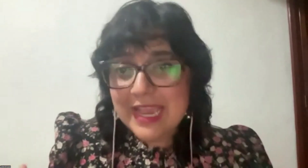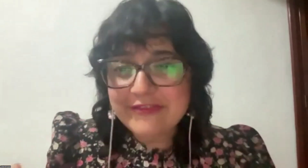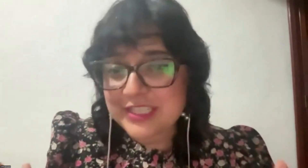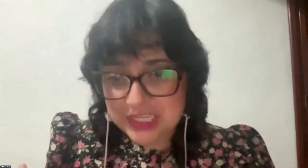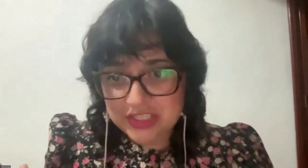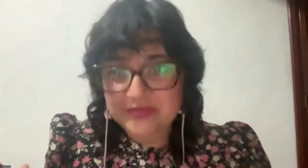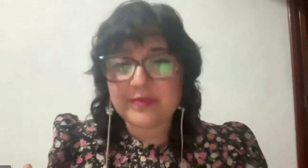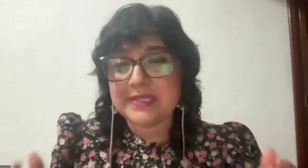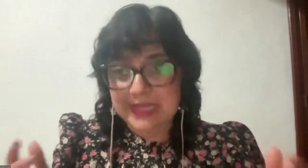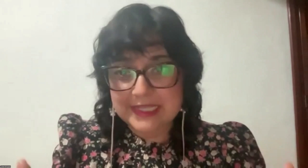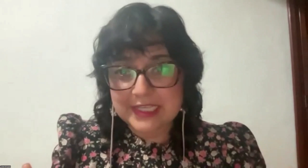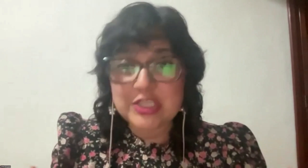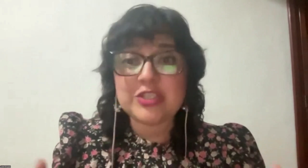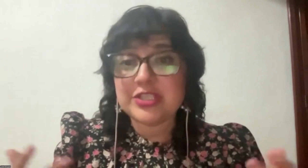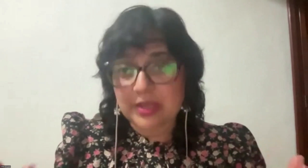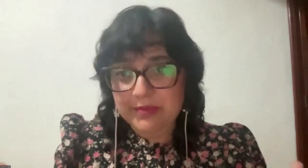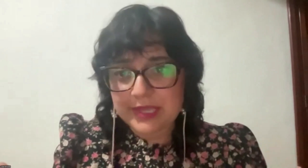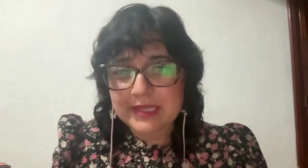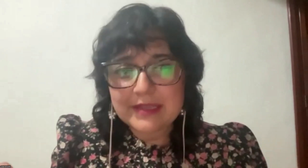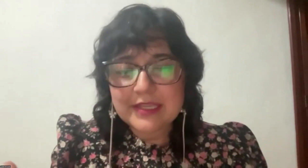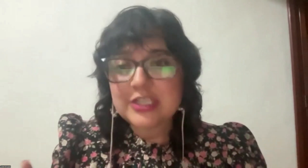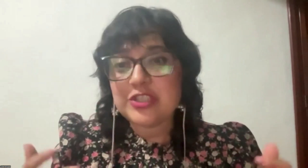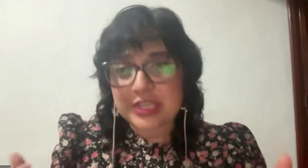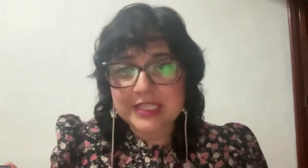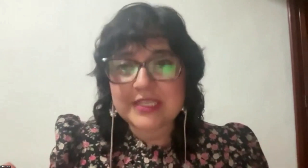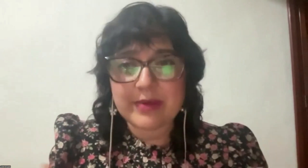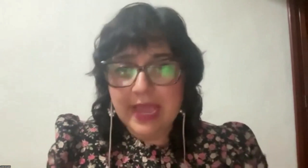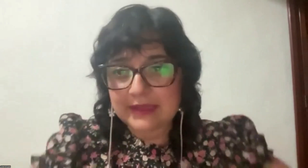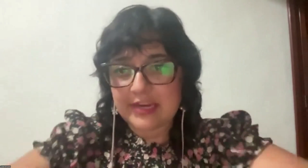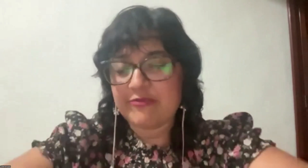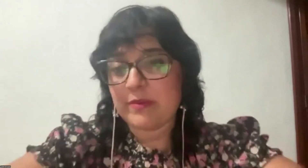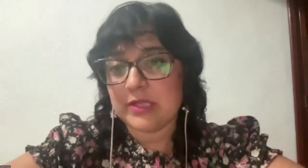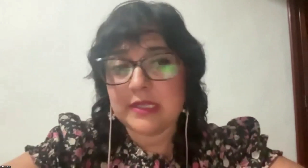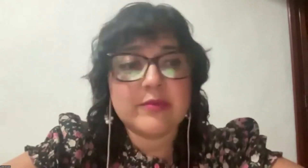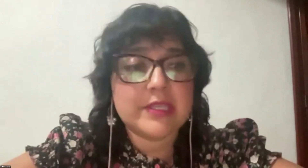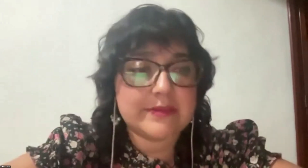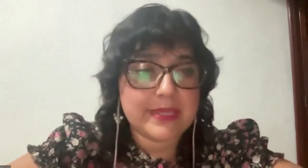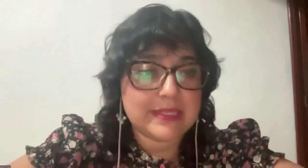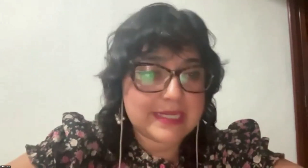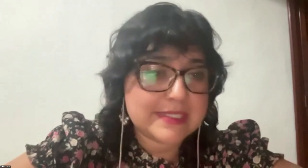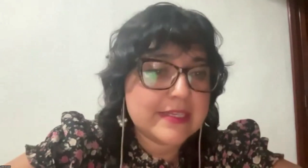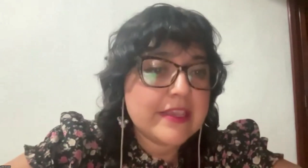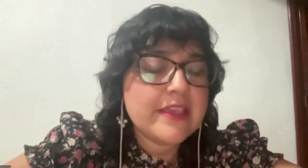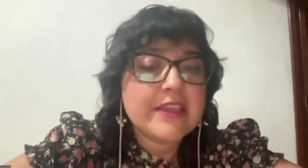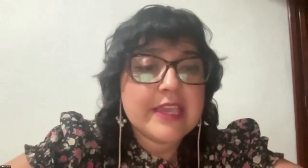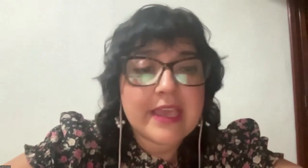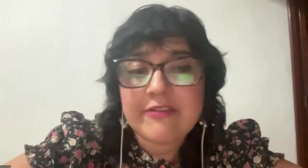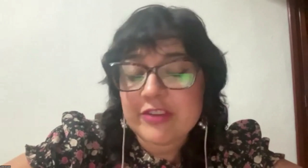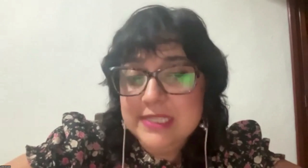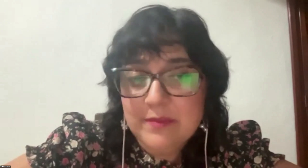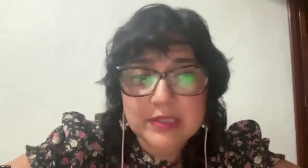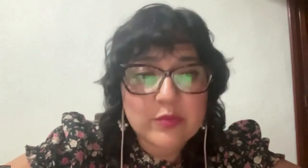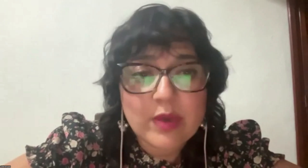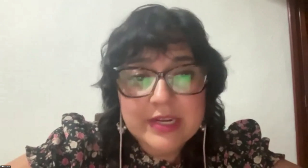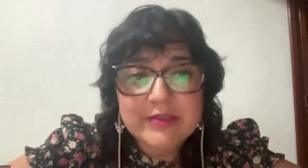the lack of intentions from the state to do something to change the reality of people with disabilities.